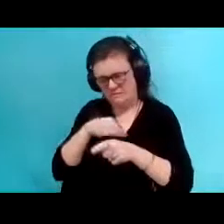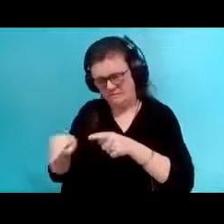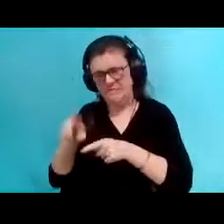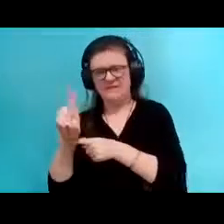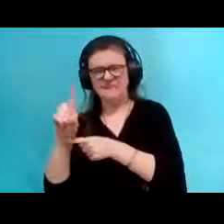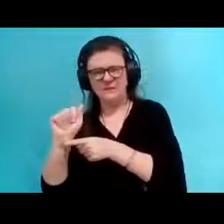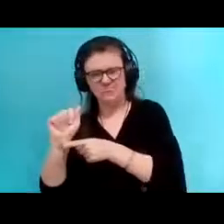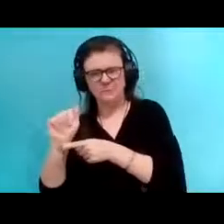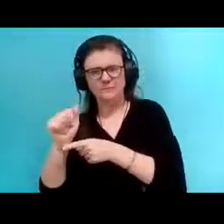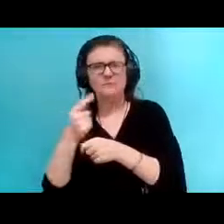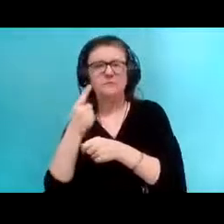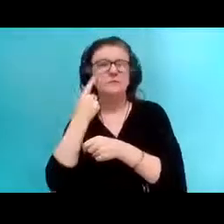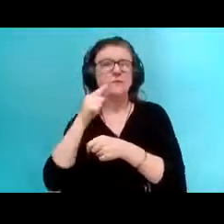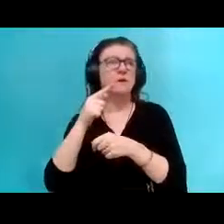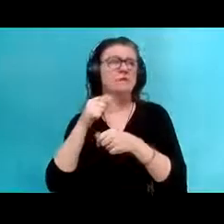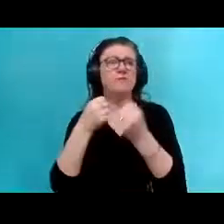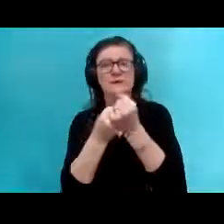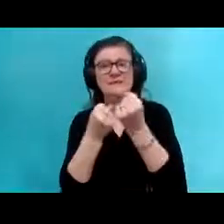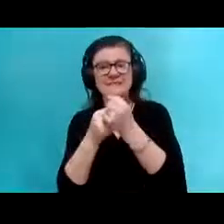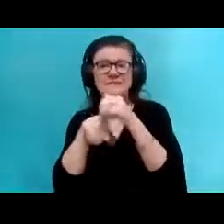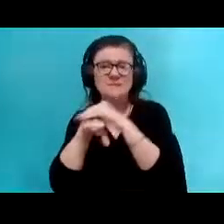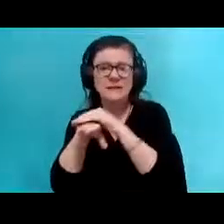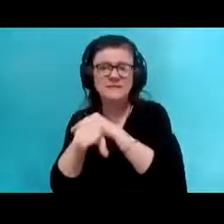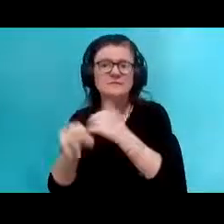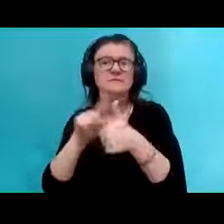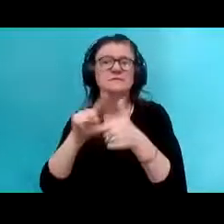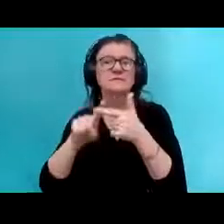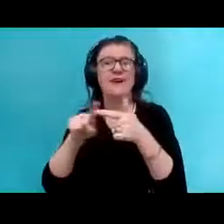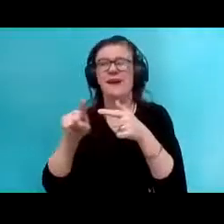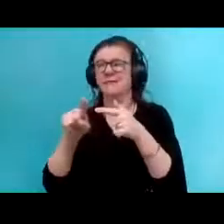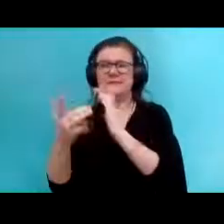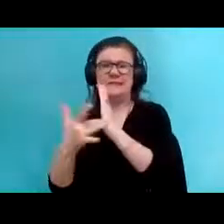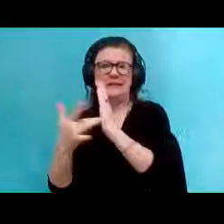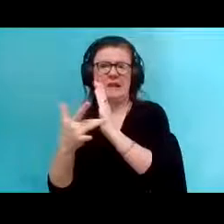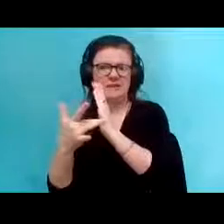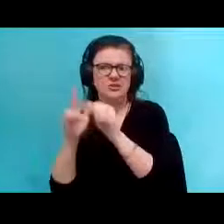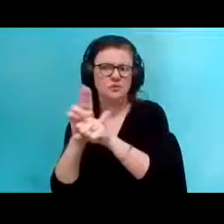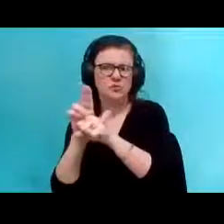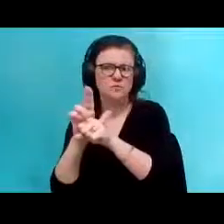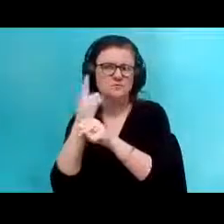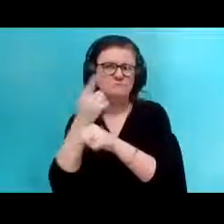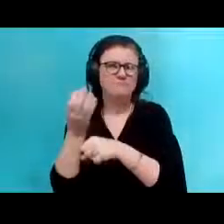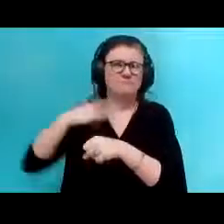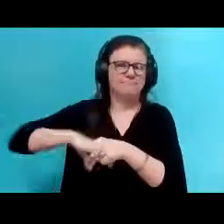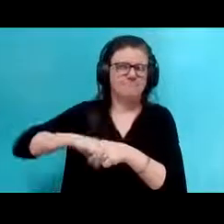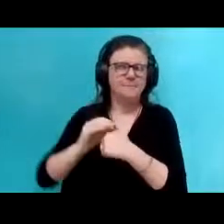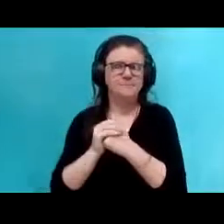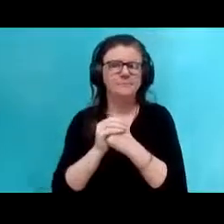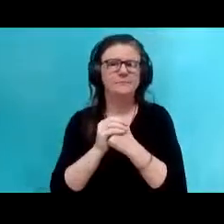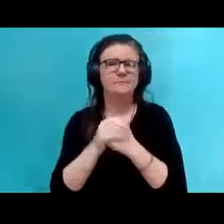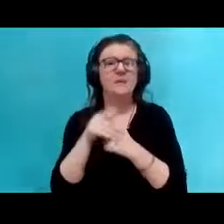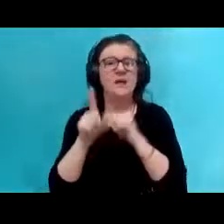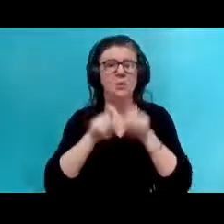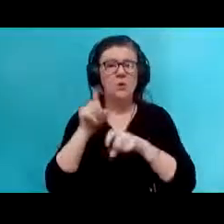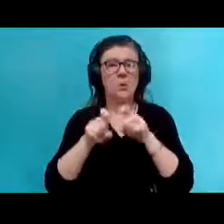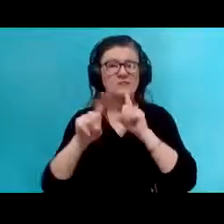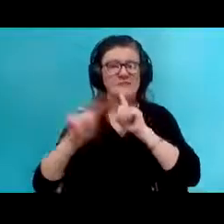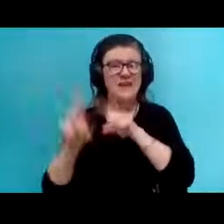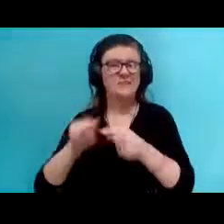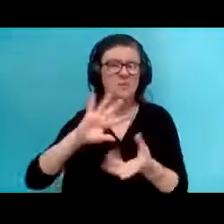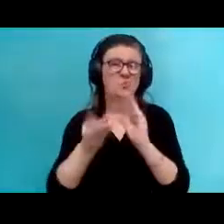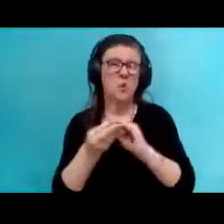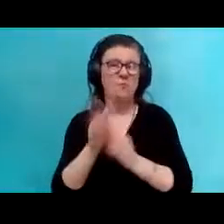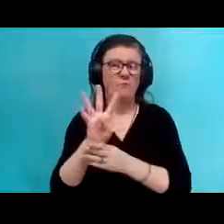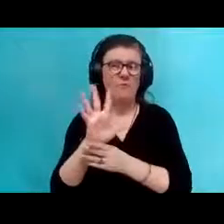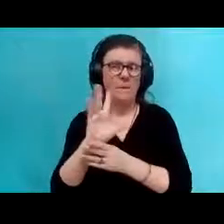areas such as access to assistance and the use of assistive devices. The questionnaire typically took 45 minutes to complete.